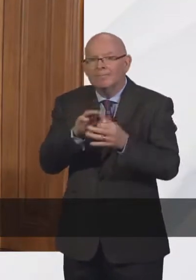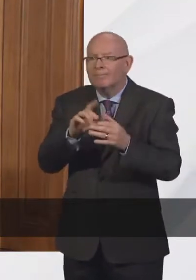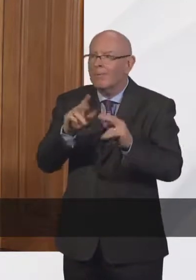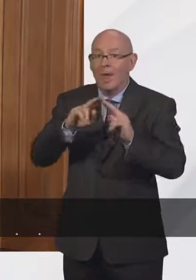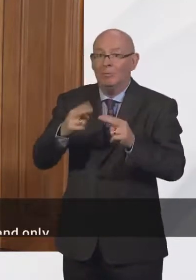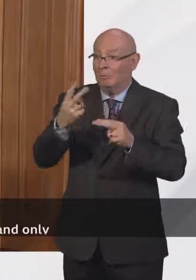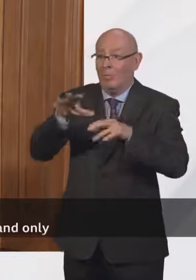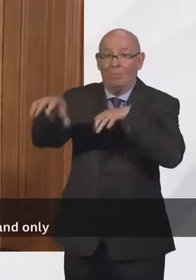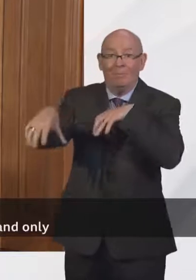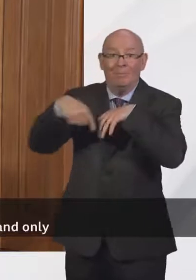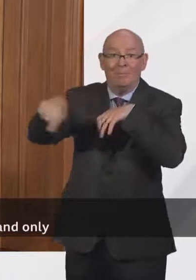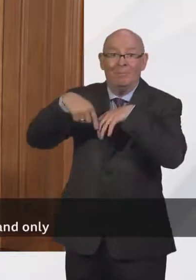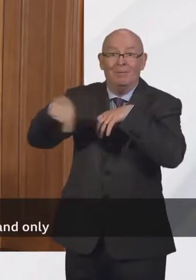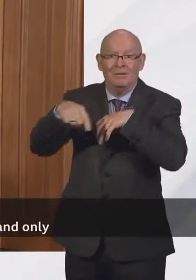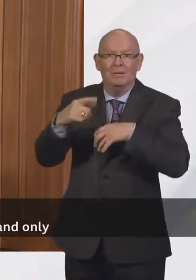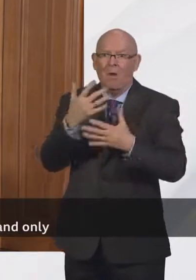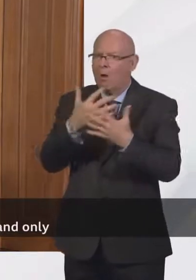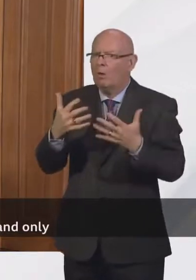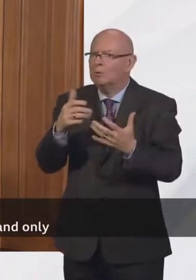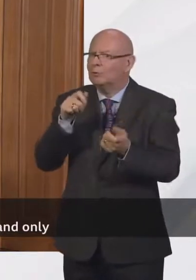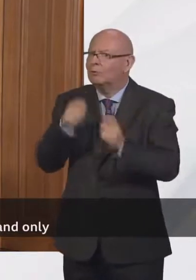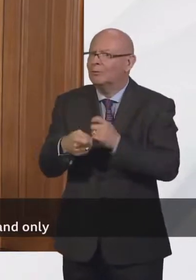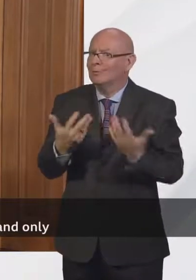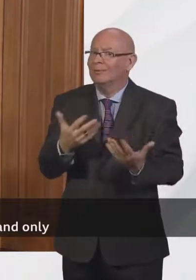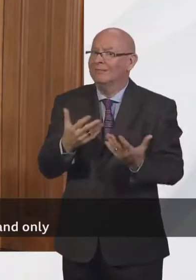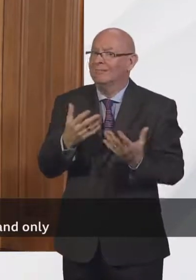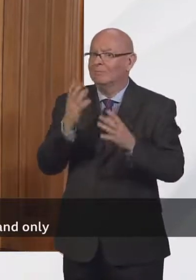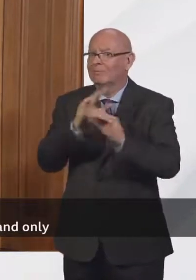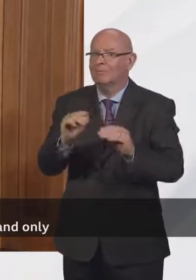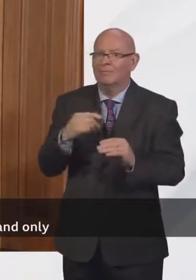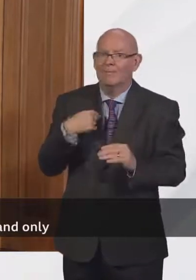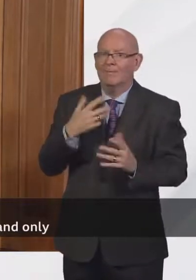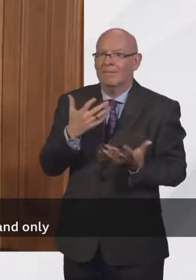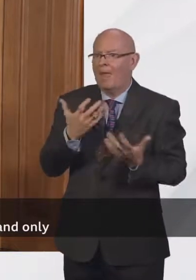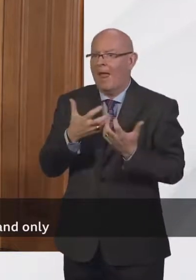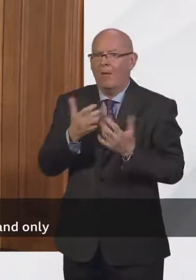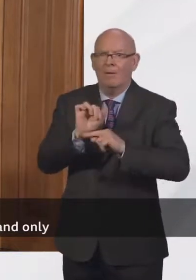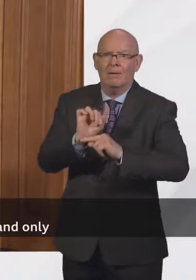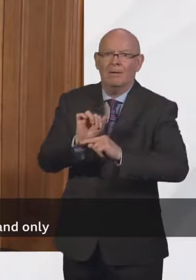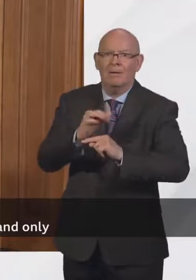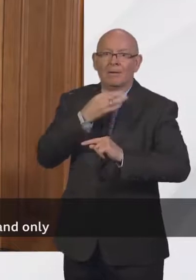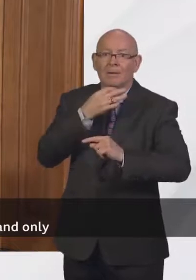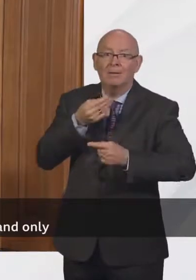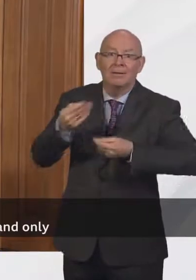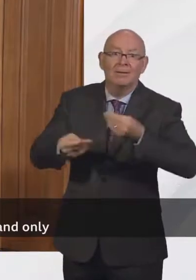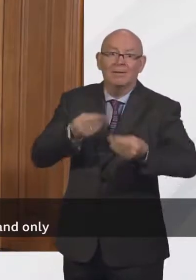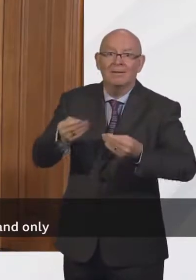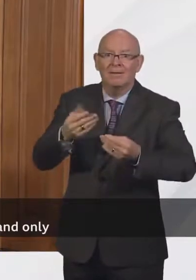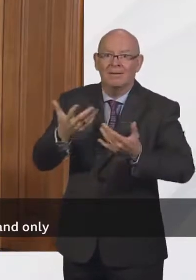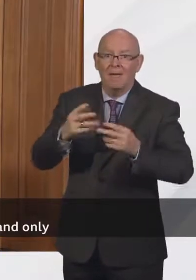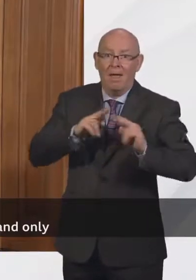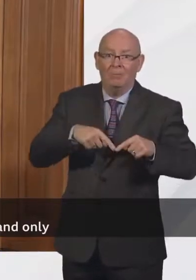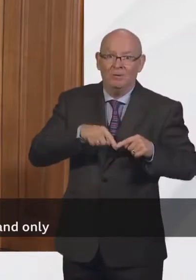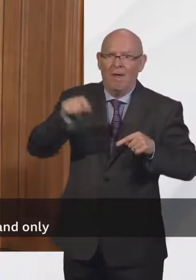indoors, with a bit more flexibility outdoors, because the risk is much lower, it's not 0 outdoors. And then in environments like shops